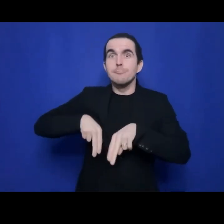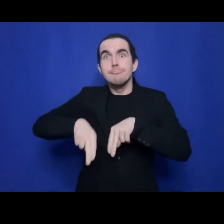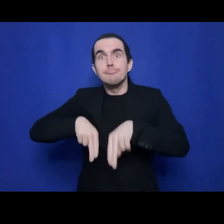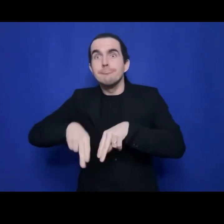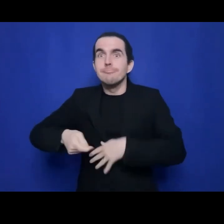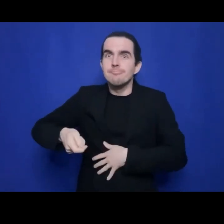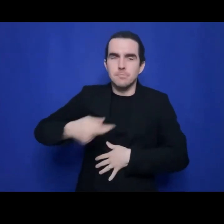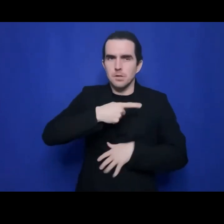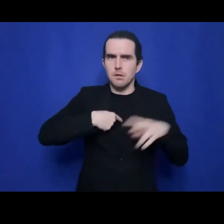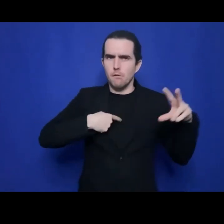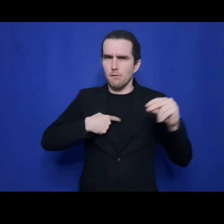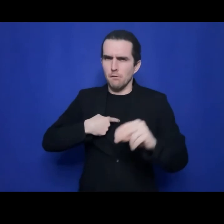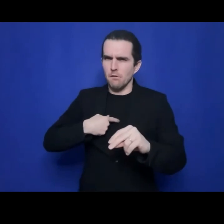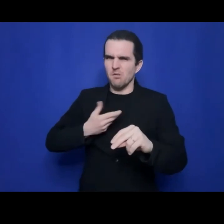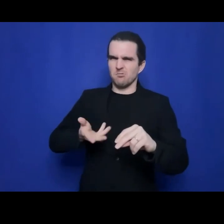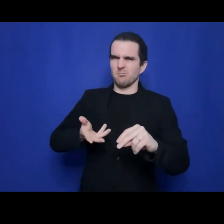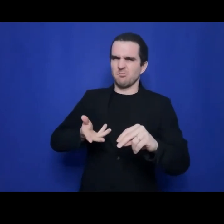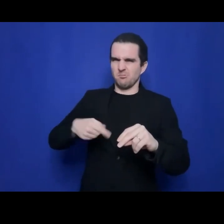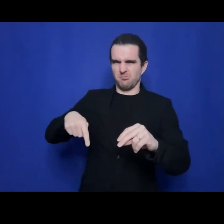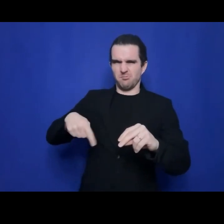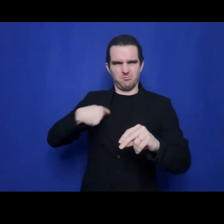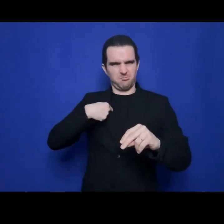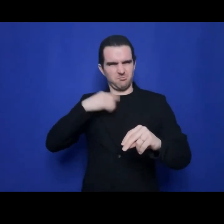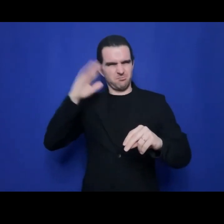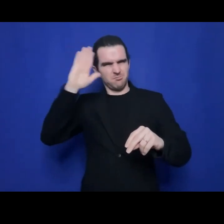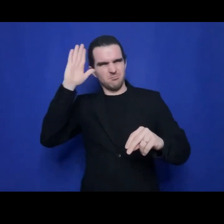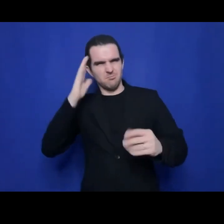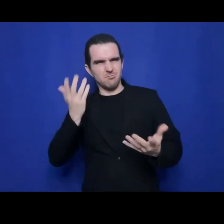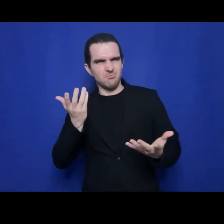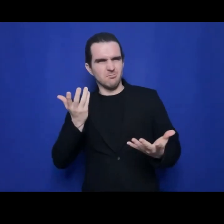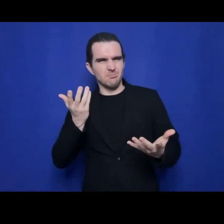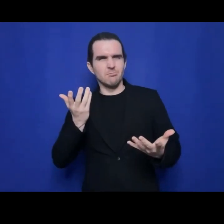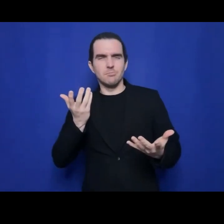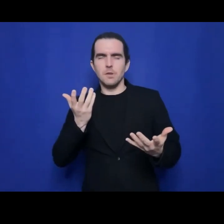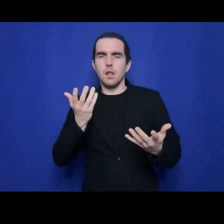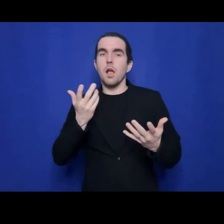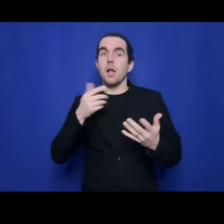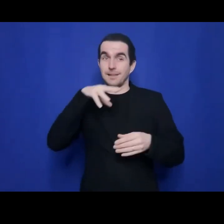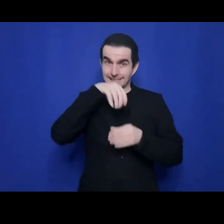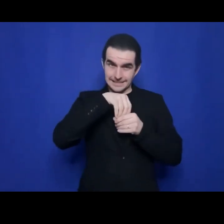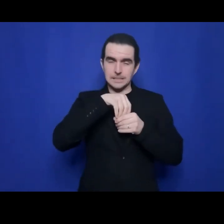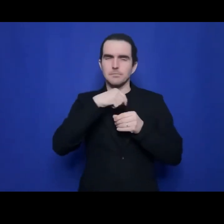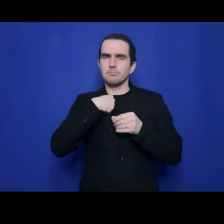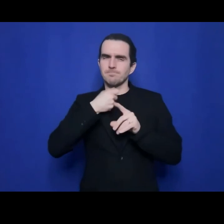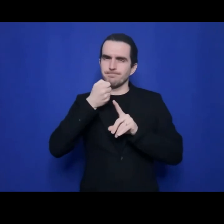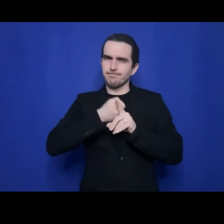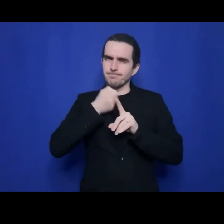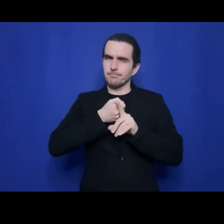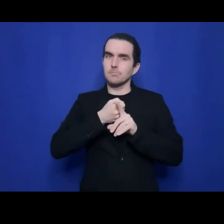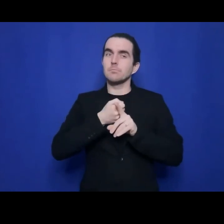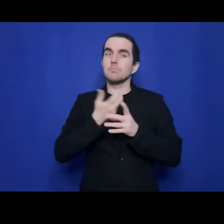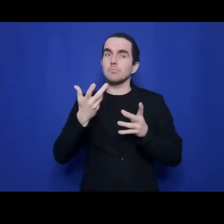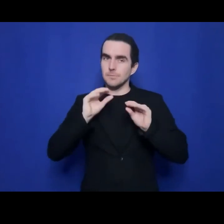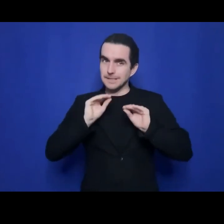the regular public to learn how to work with us. But if we as blind people are better socialized, I think we are